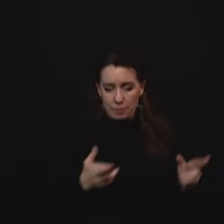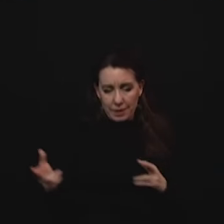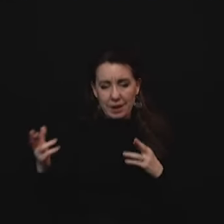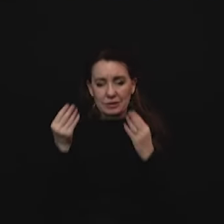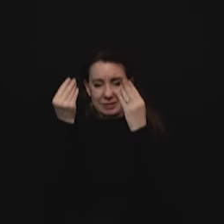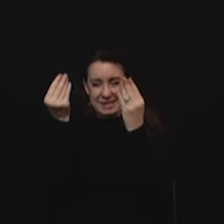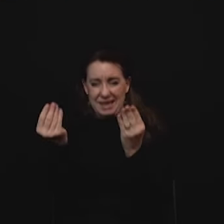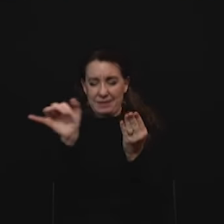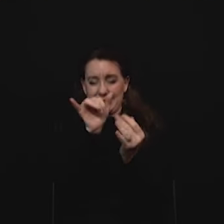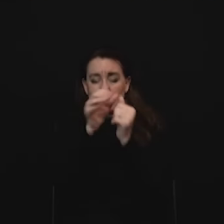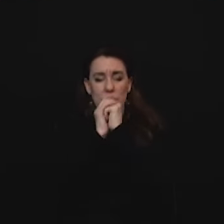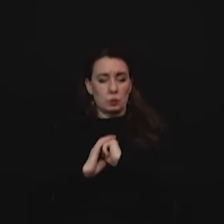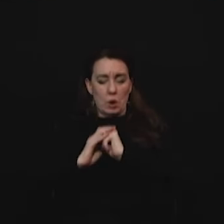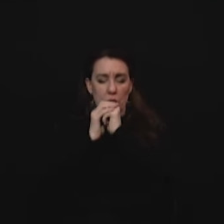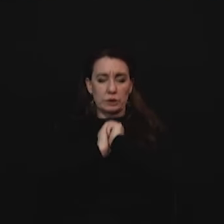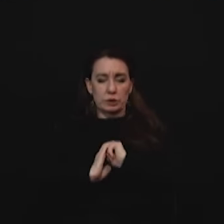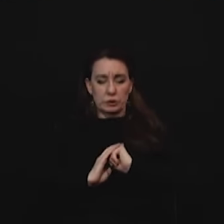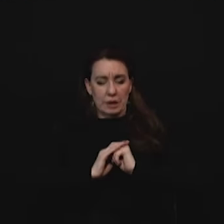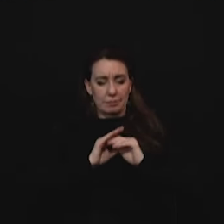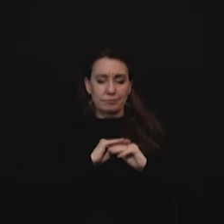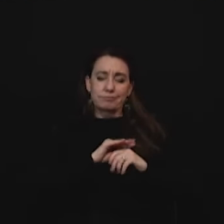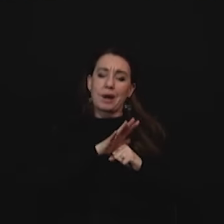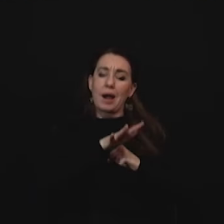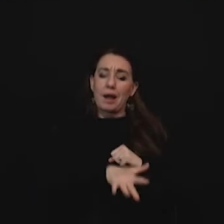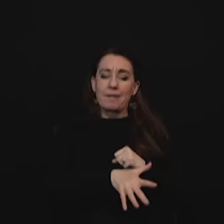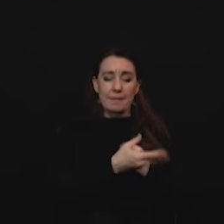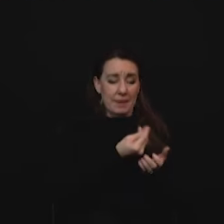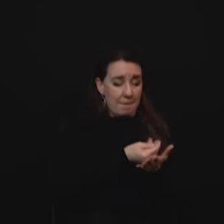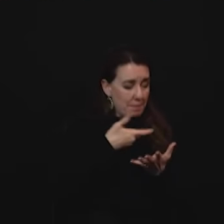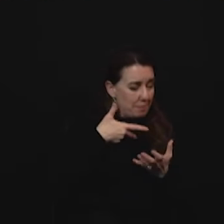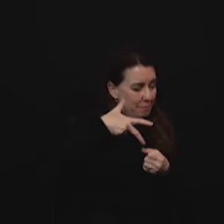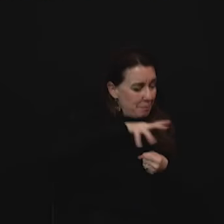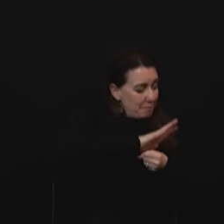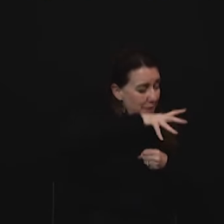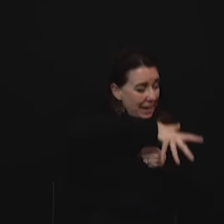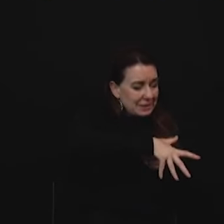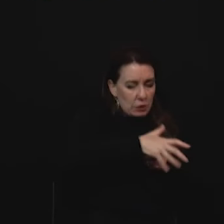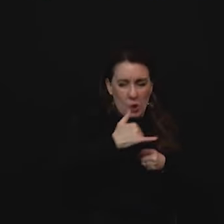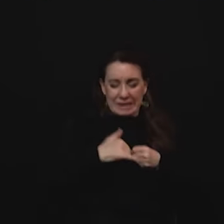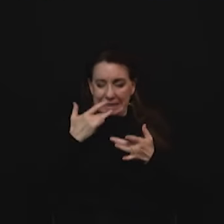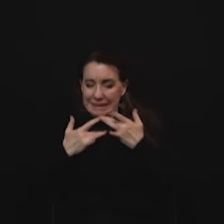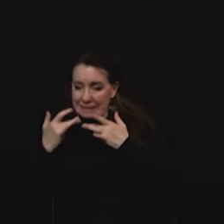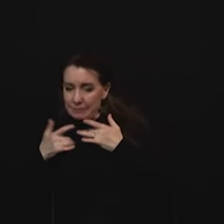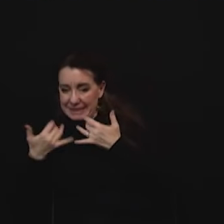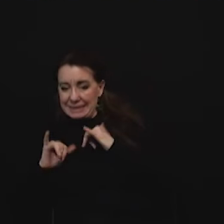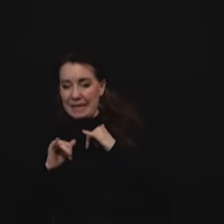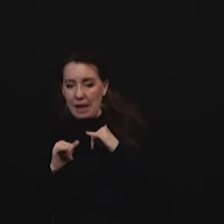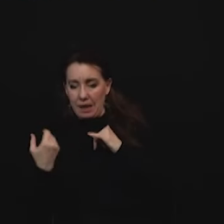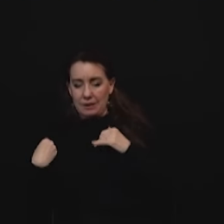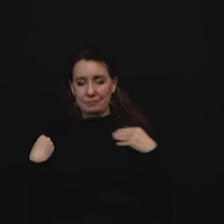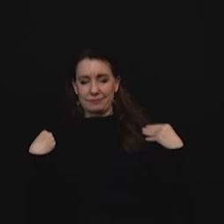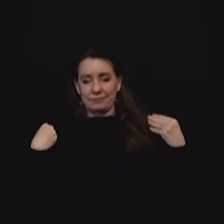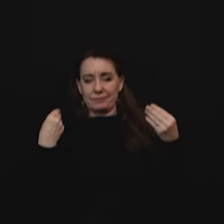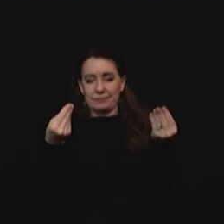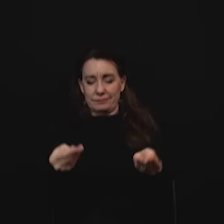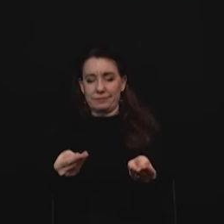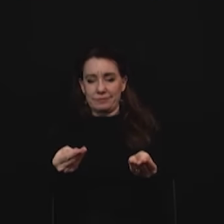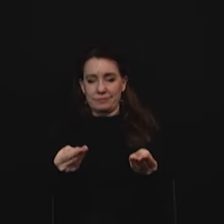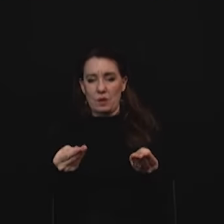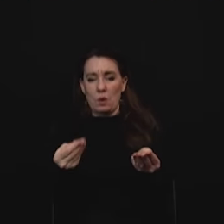worship, giving out of the abundance, or even, Lord, giving out of what may seem to us as lack. Lord, we trust in